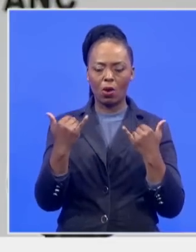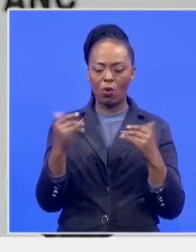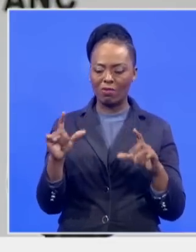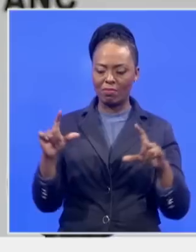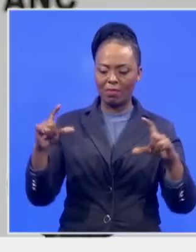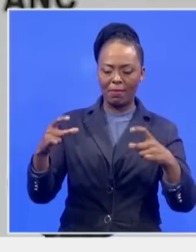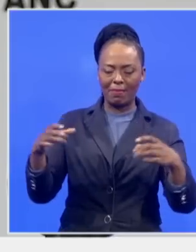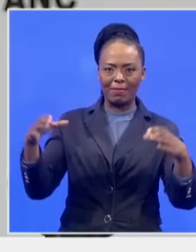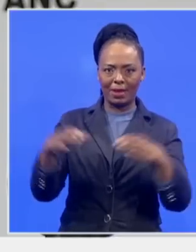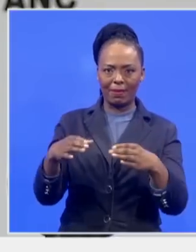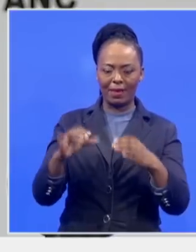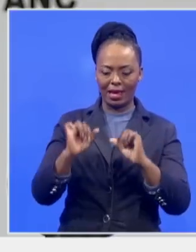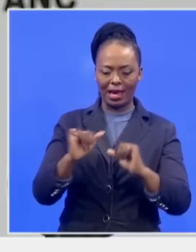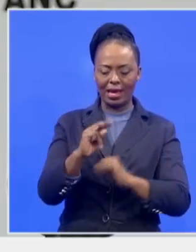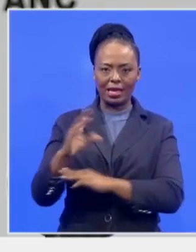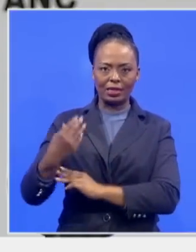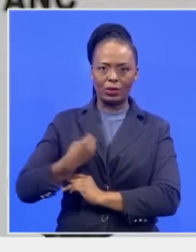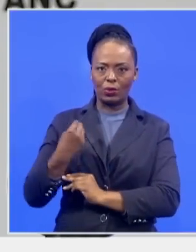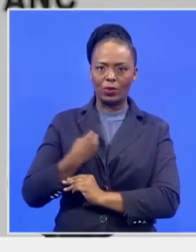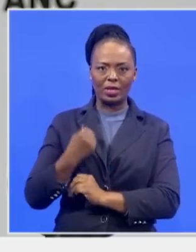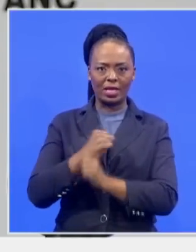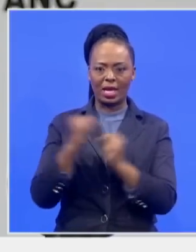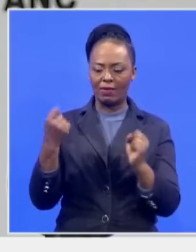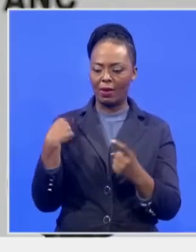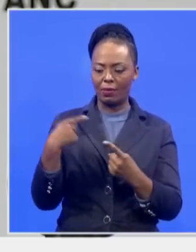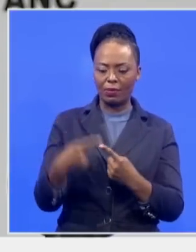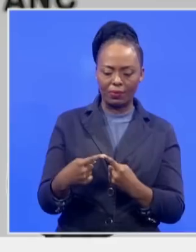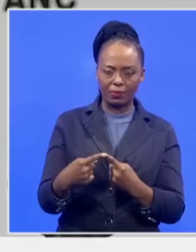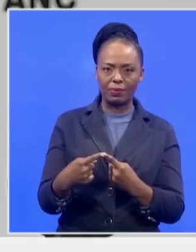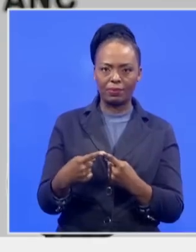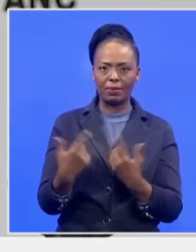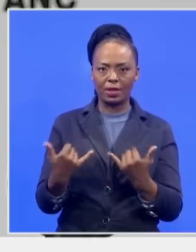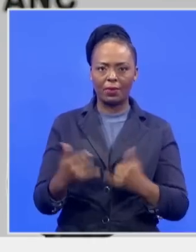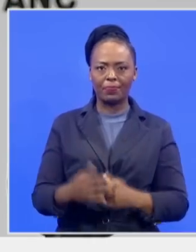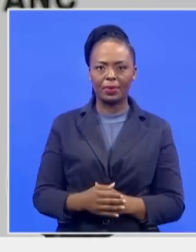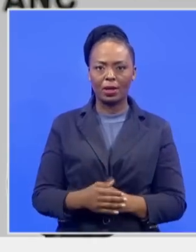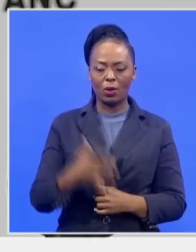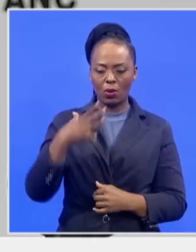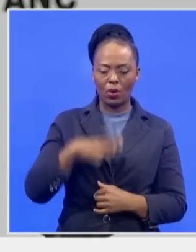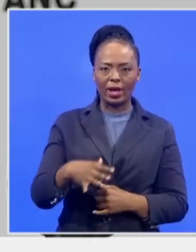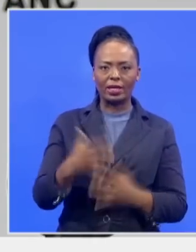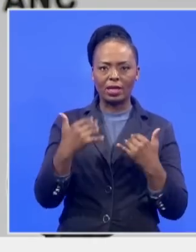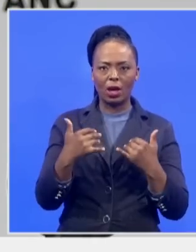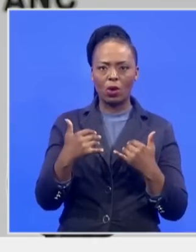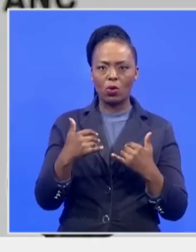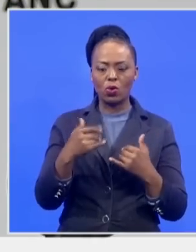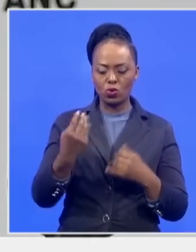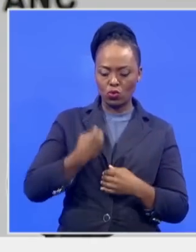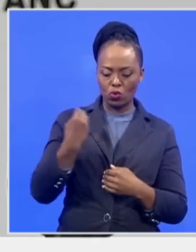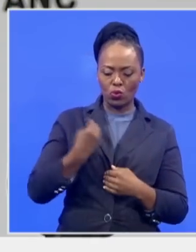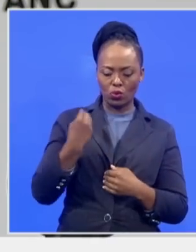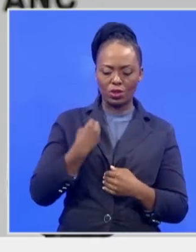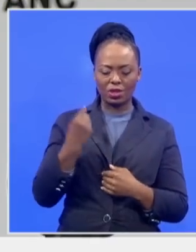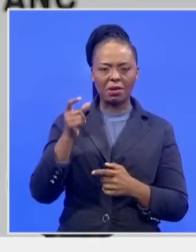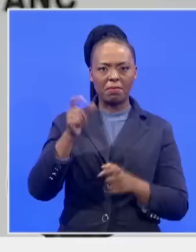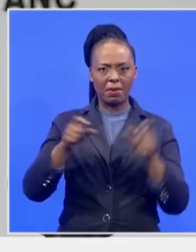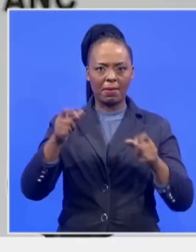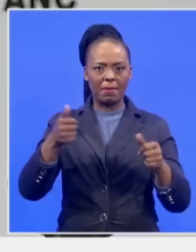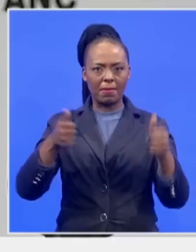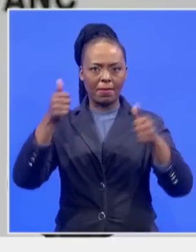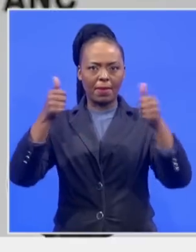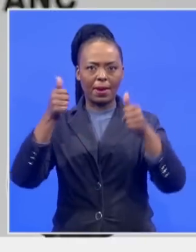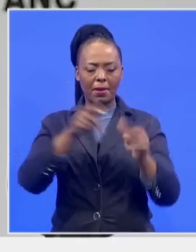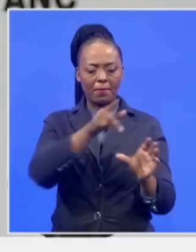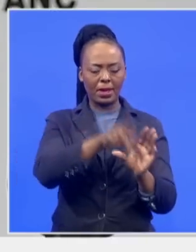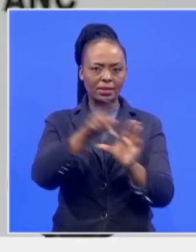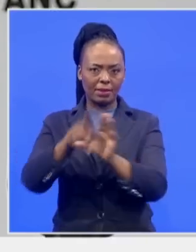the tutelage and command of the ANC. So we want an autonomous Youth League that thinks, that participate in the